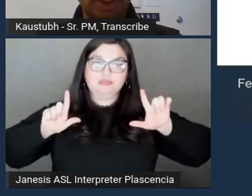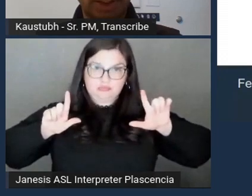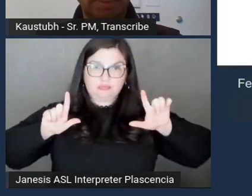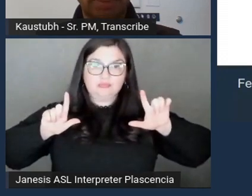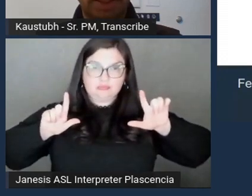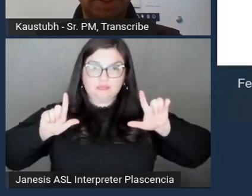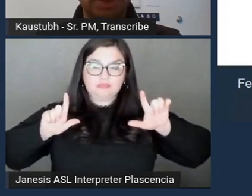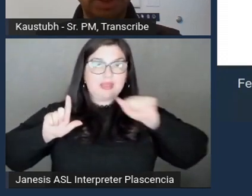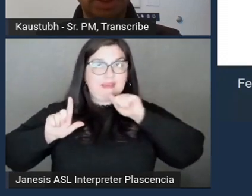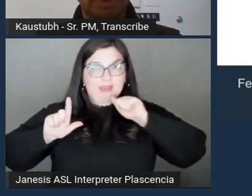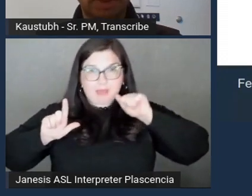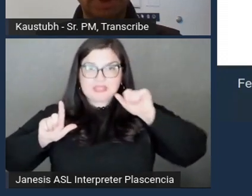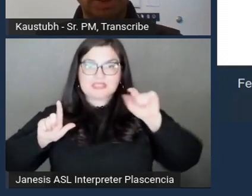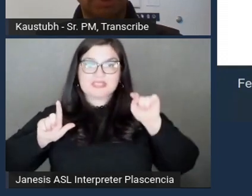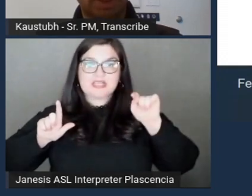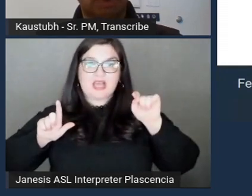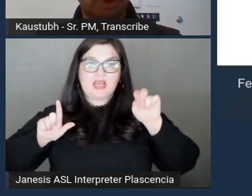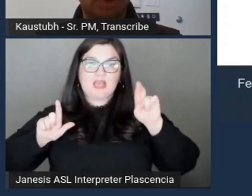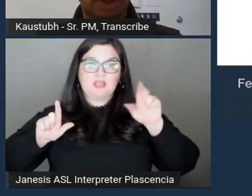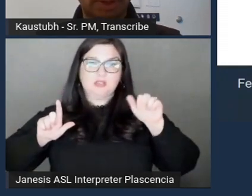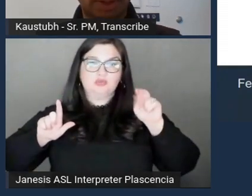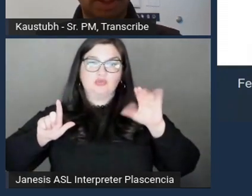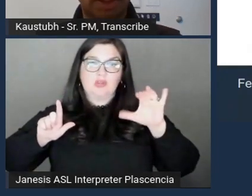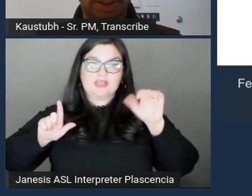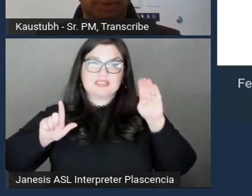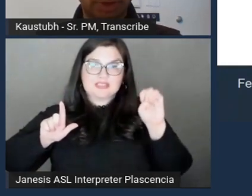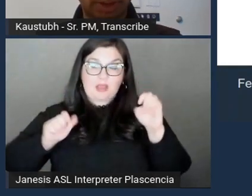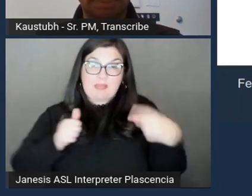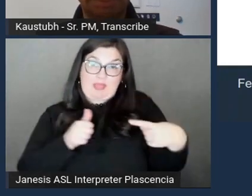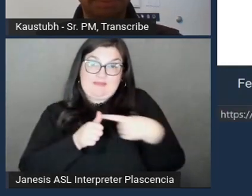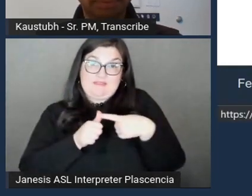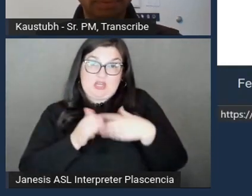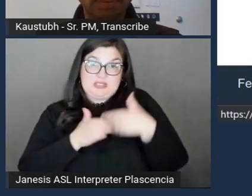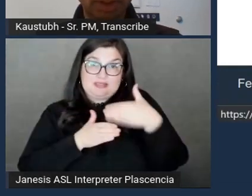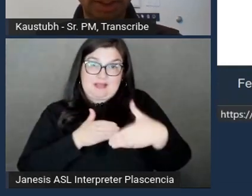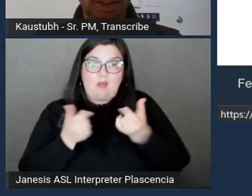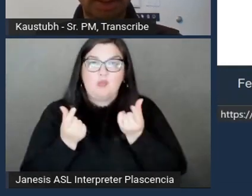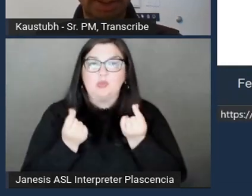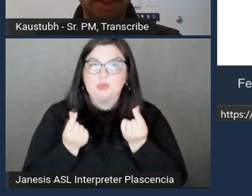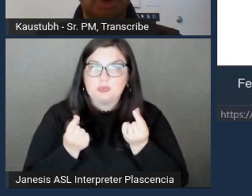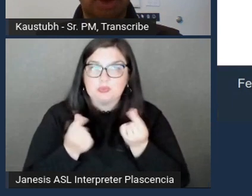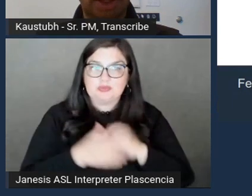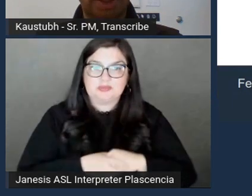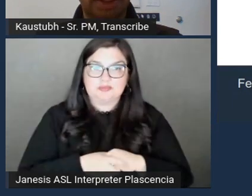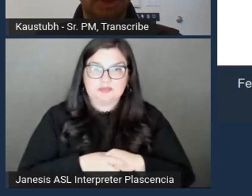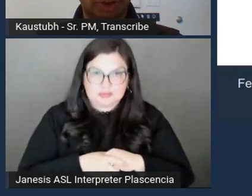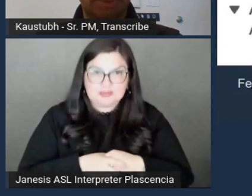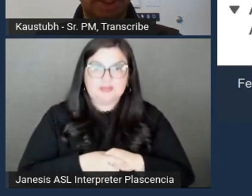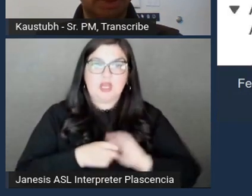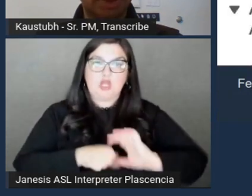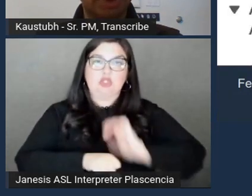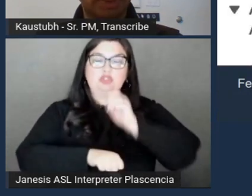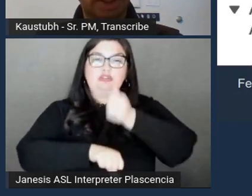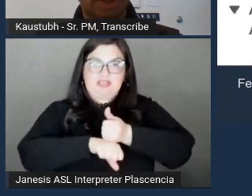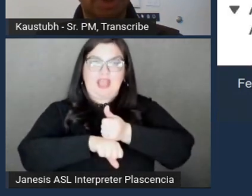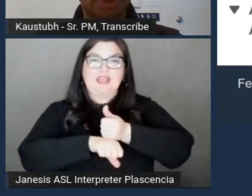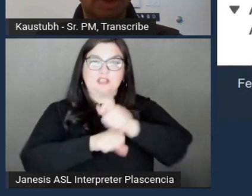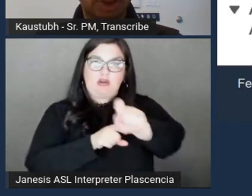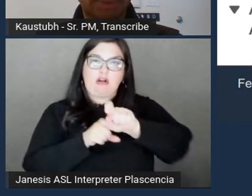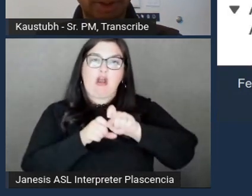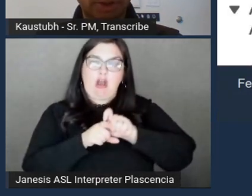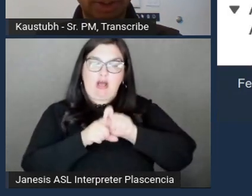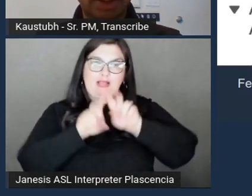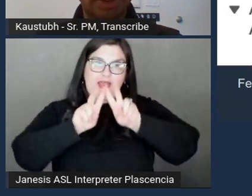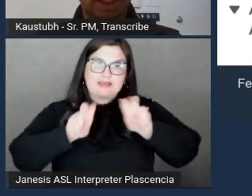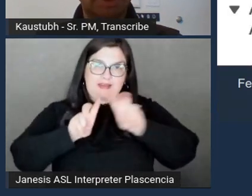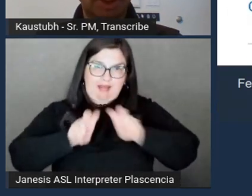Amazon Transcribe. And essentially the first step that I would do here is I would say, hey, create a call analytics job, right? So this is where you